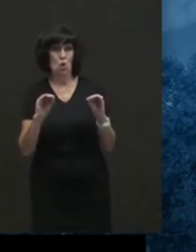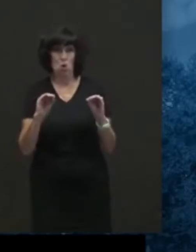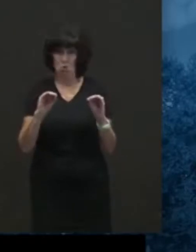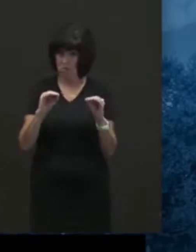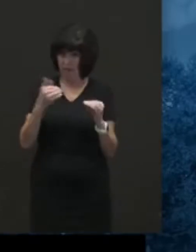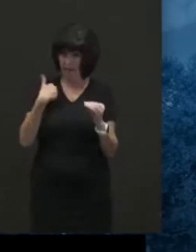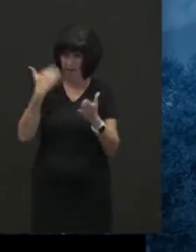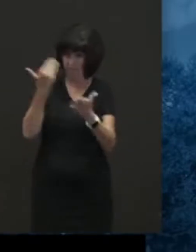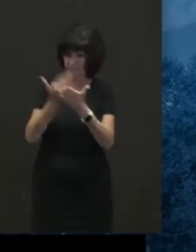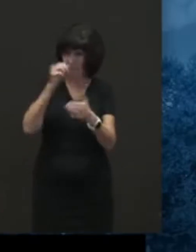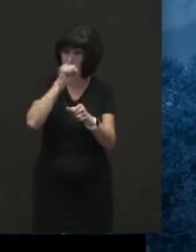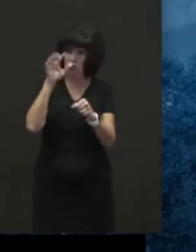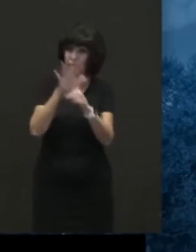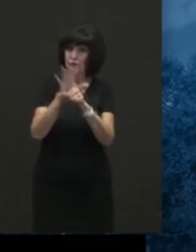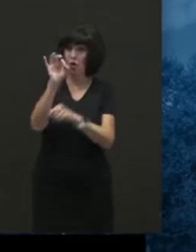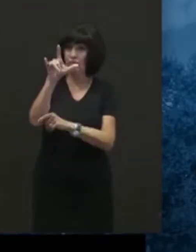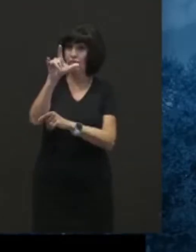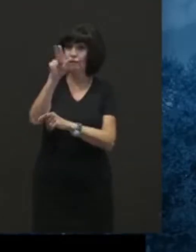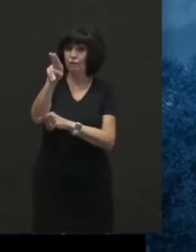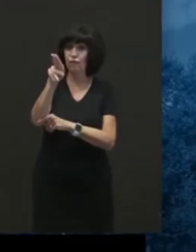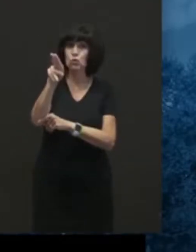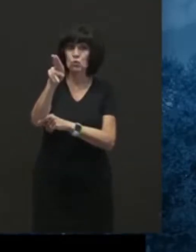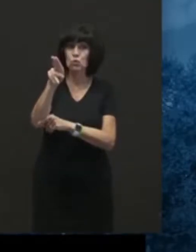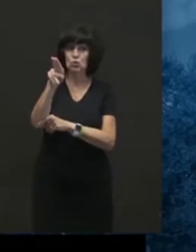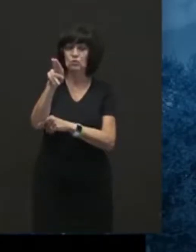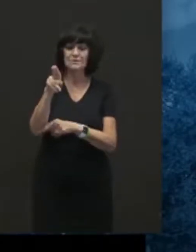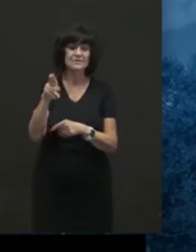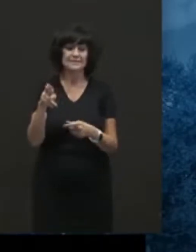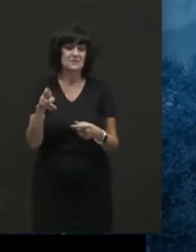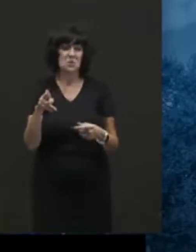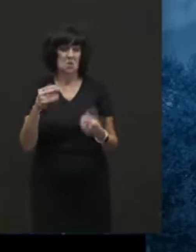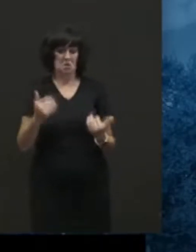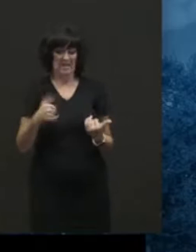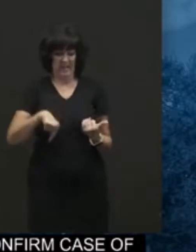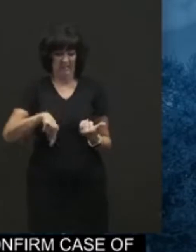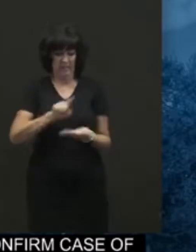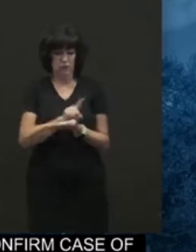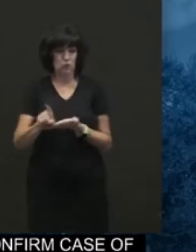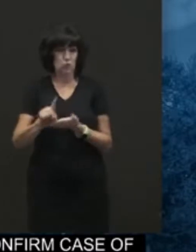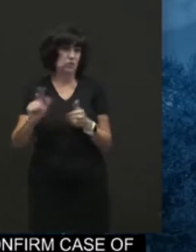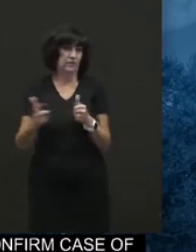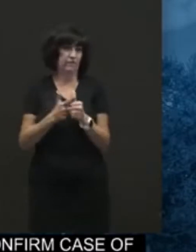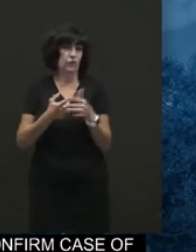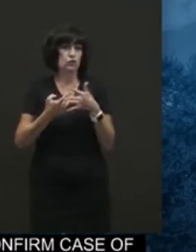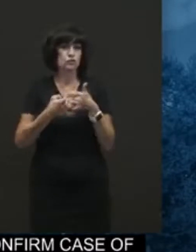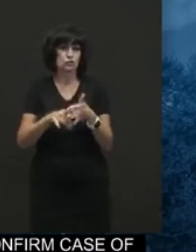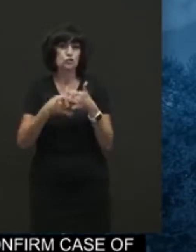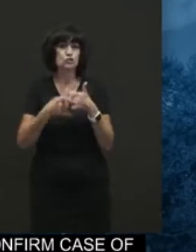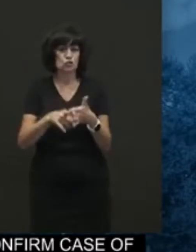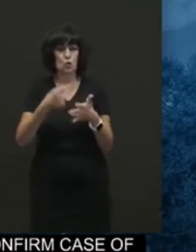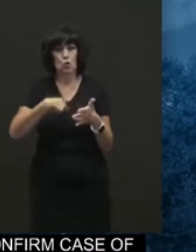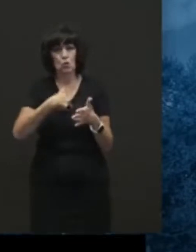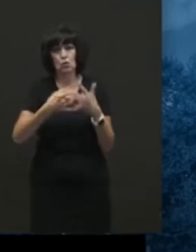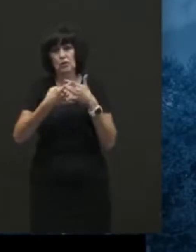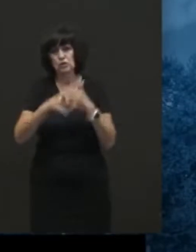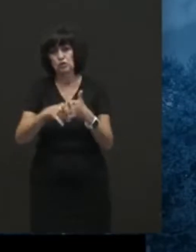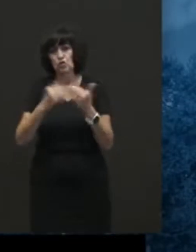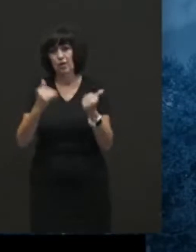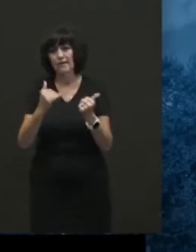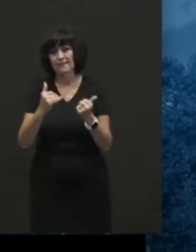when we start week 1 for flu season, so we start tracking it. Got it. Thanks. Thank you, Meredith.